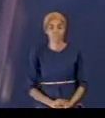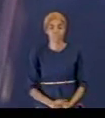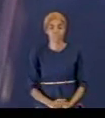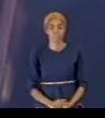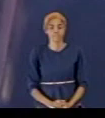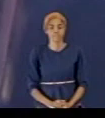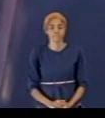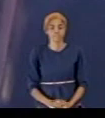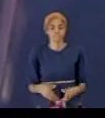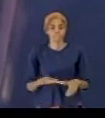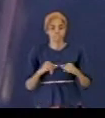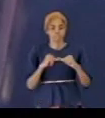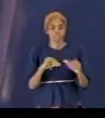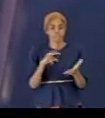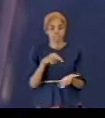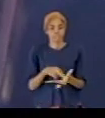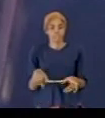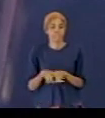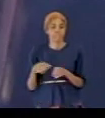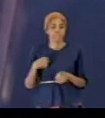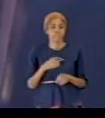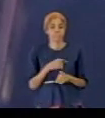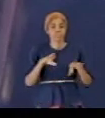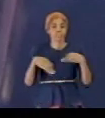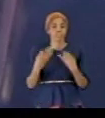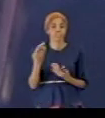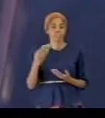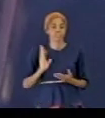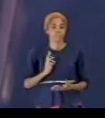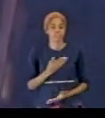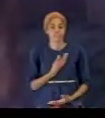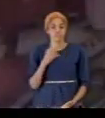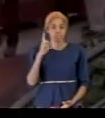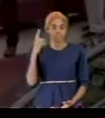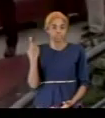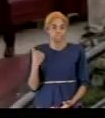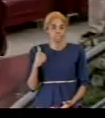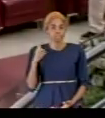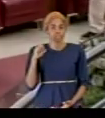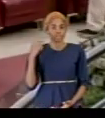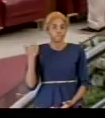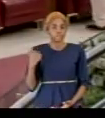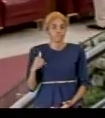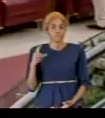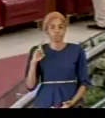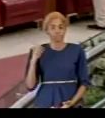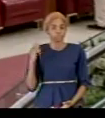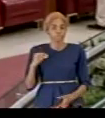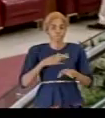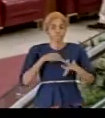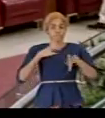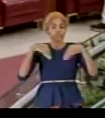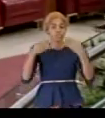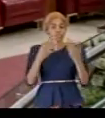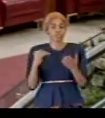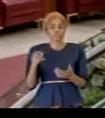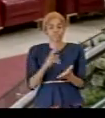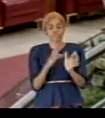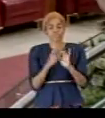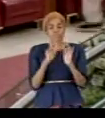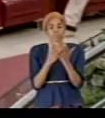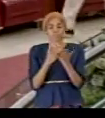Let's remain standing as we give our tithes and offering unto the Lord. Where we say, give unto the Lord the glory